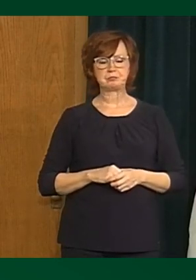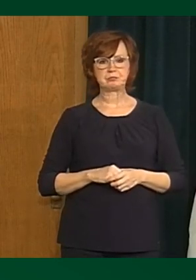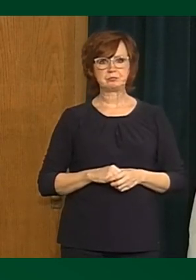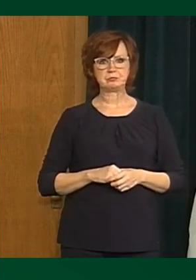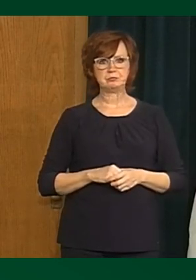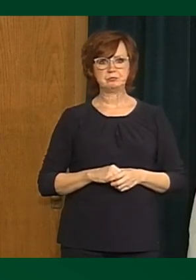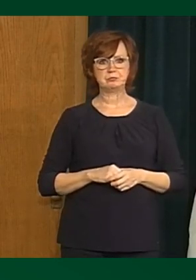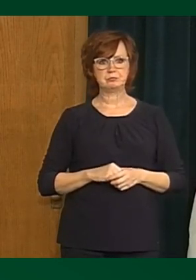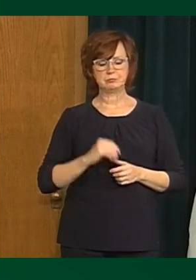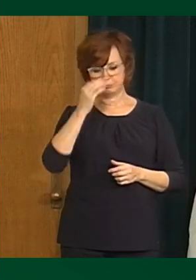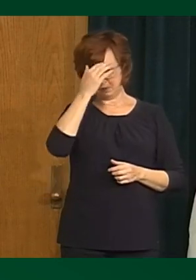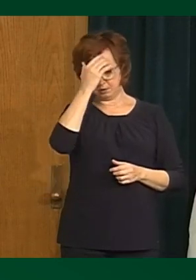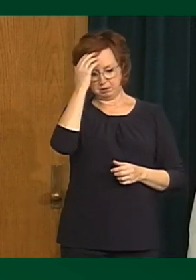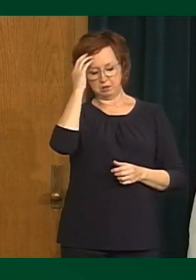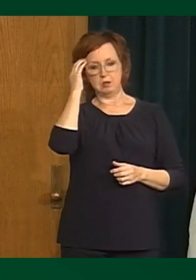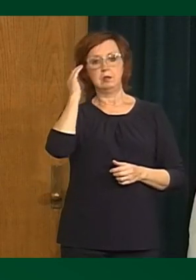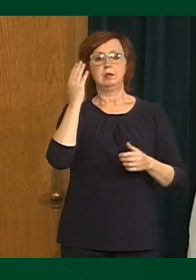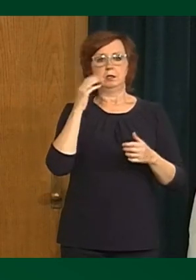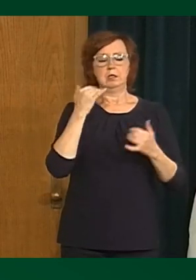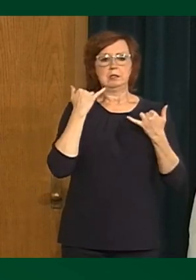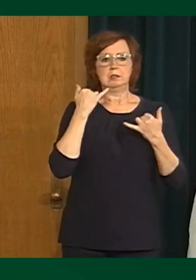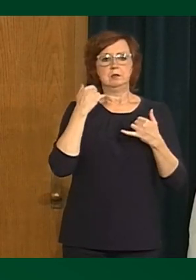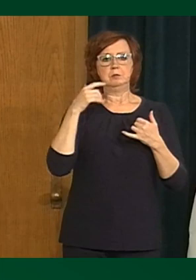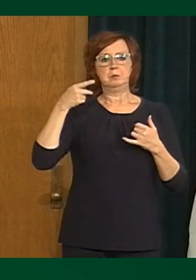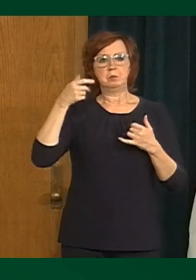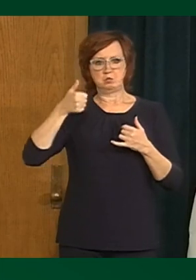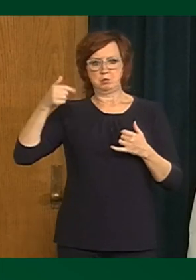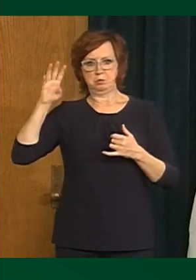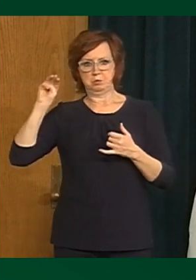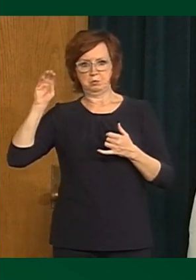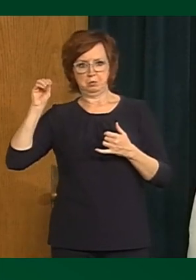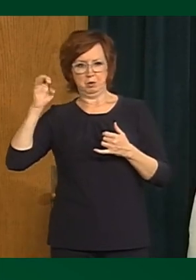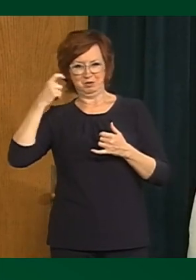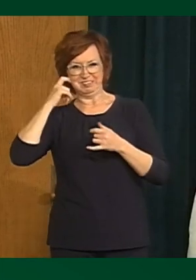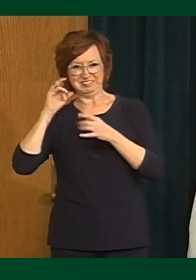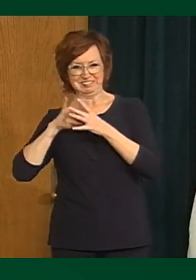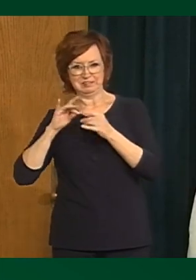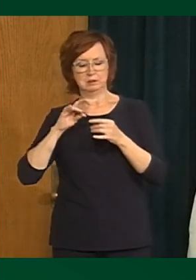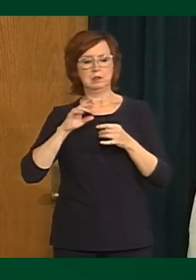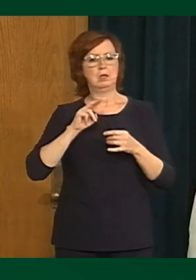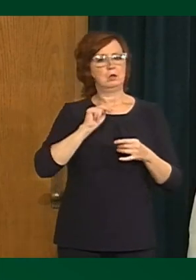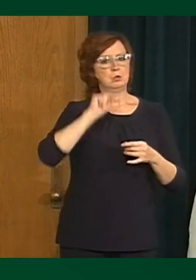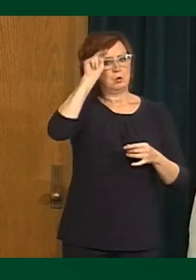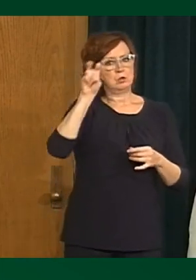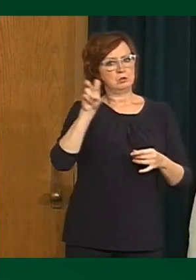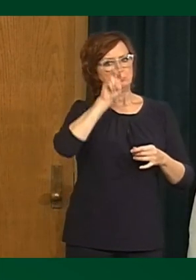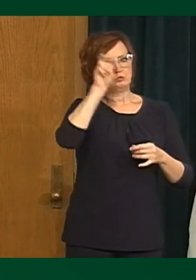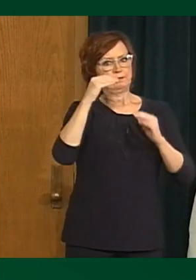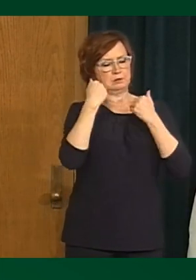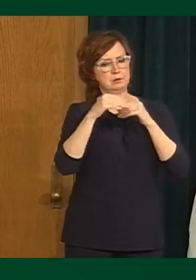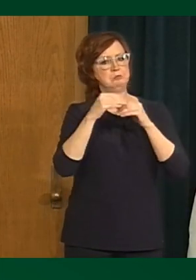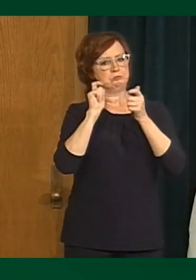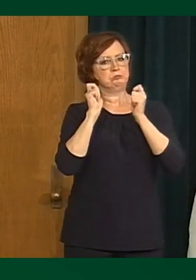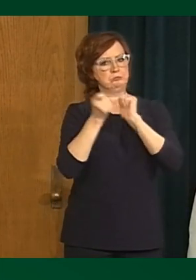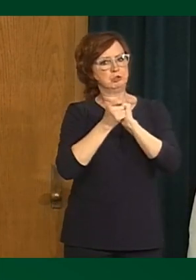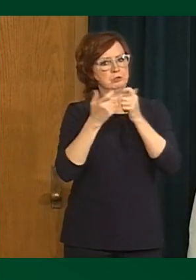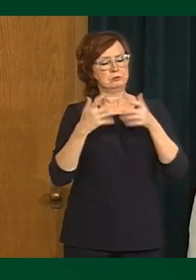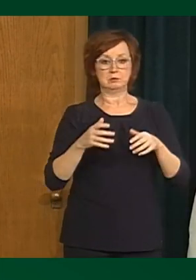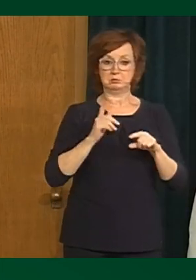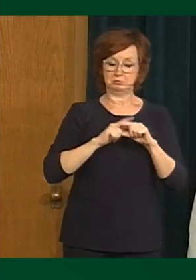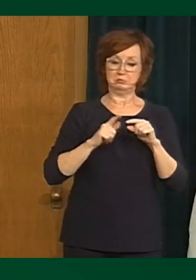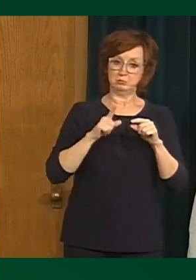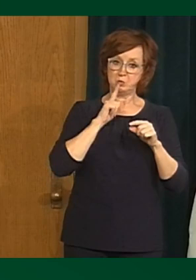The northern travel order has been amended, as the Premier mentioned. And this, again, shows how things can change based on